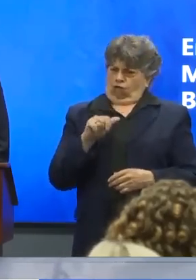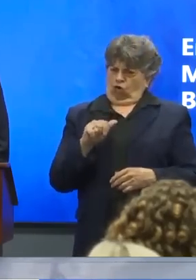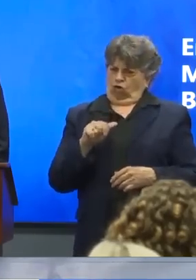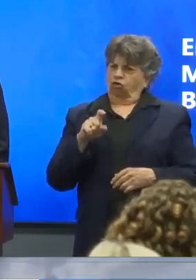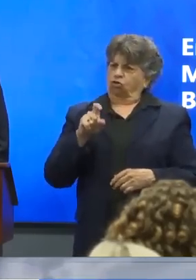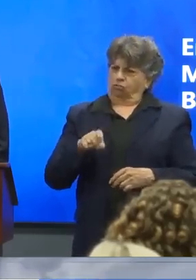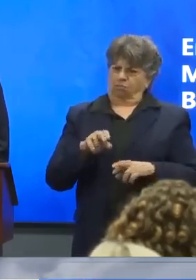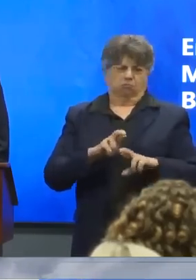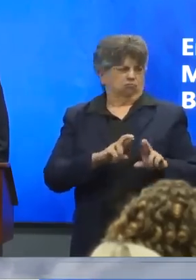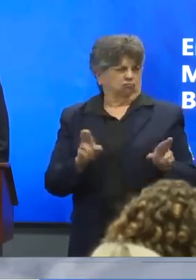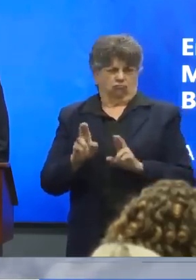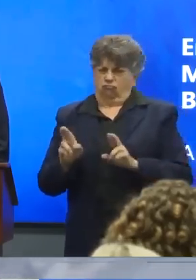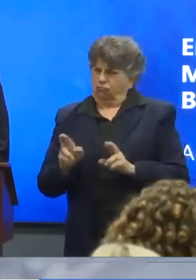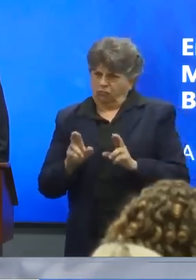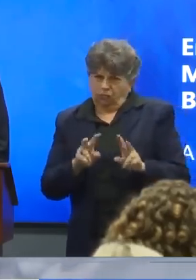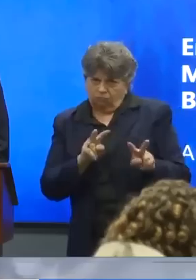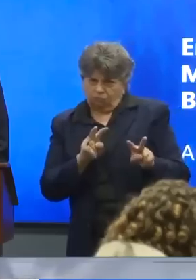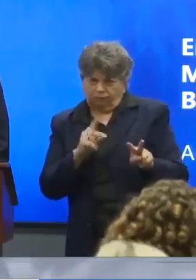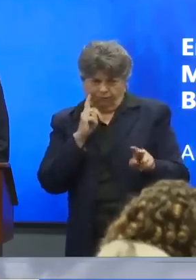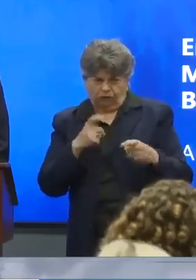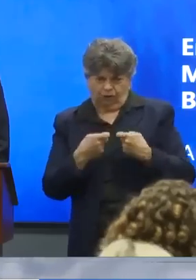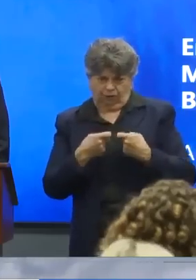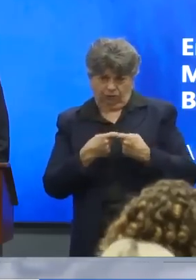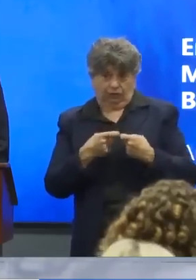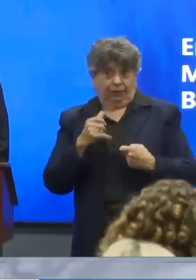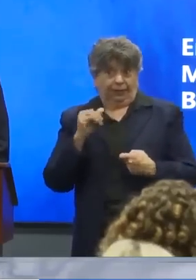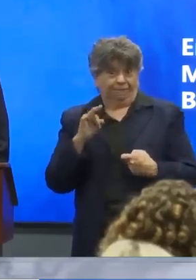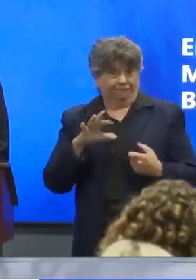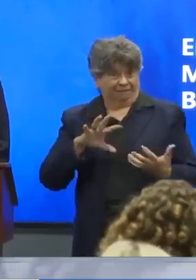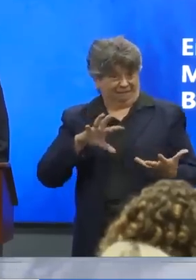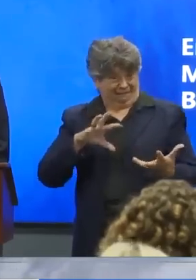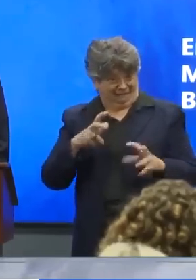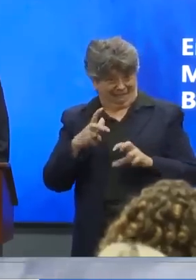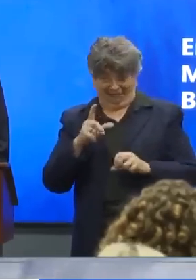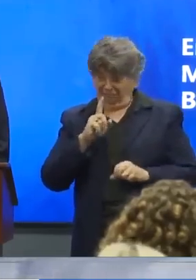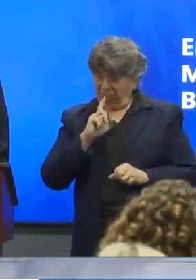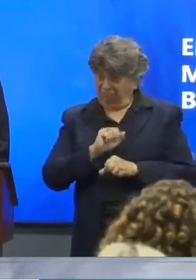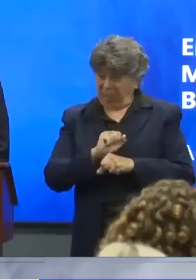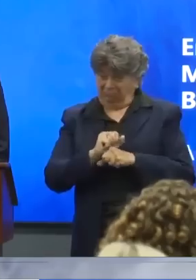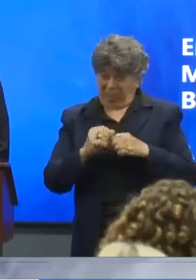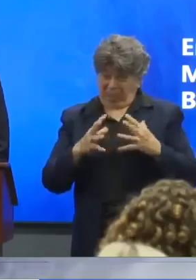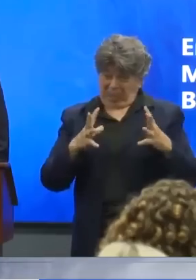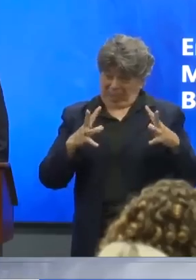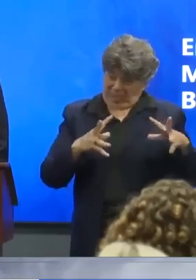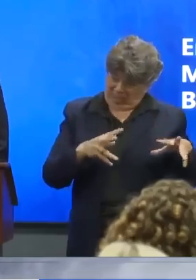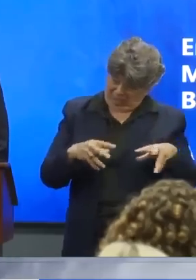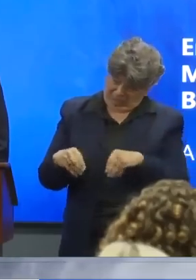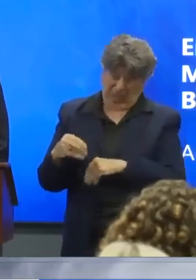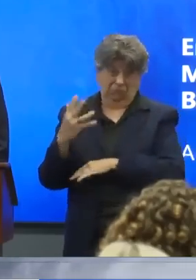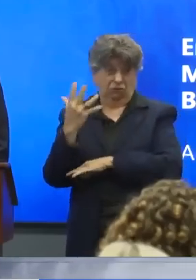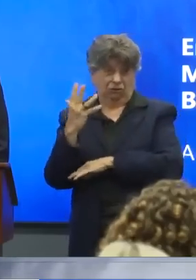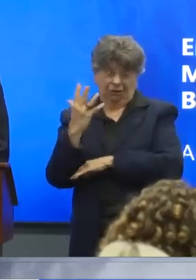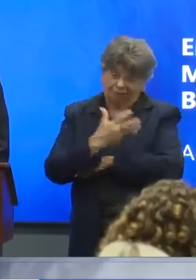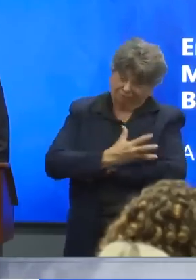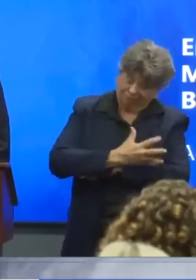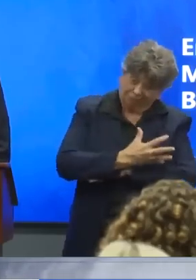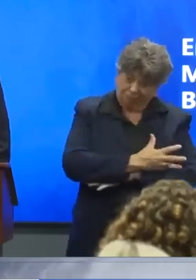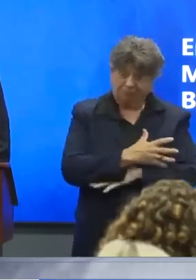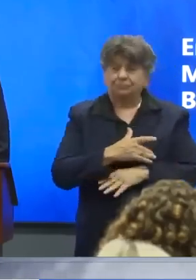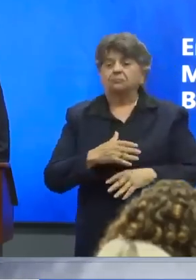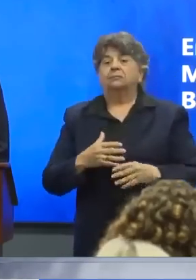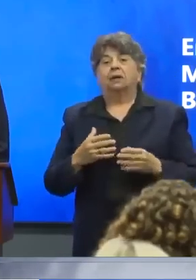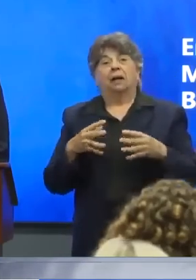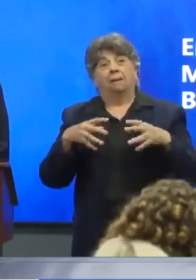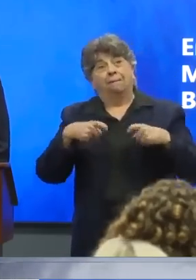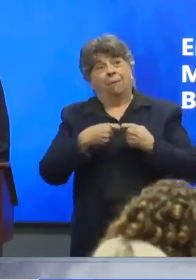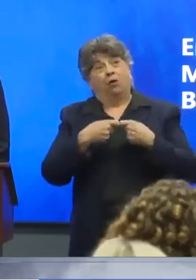if it ends up in a big bend, major impact. There's a lot of trees. You're going to have a lot of power lines down. But even here in the Tampa Bay area, there is